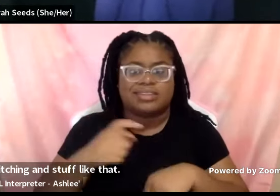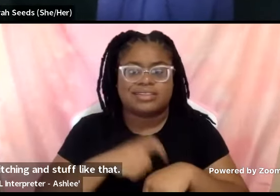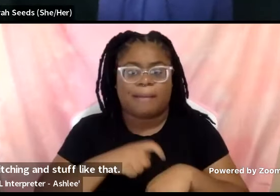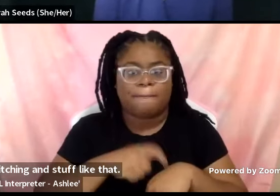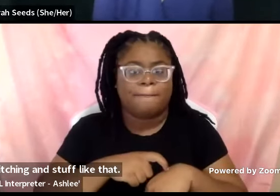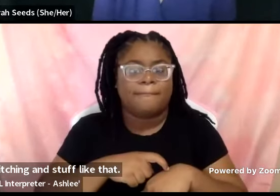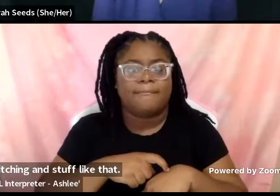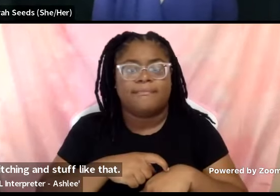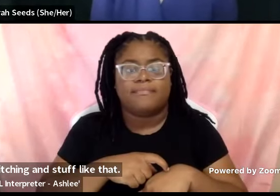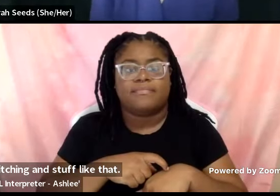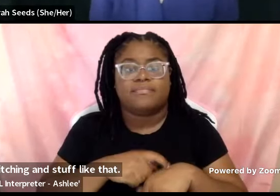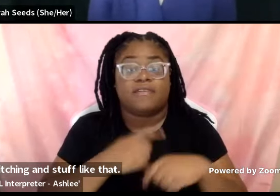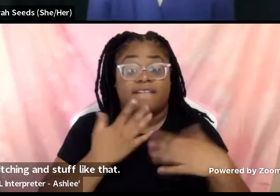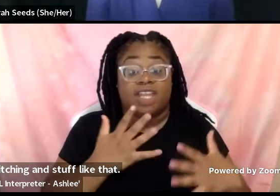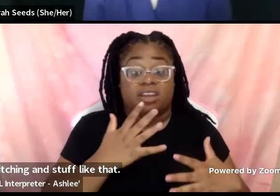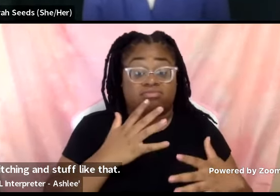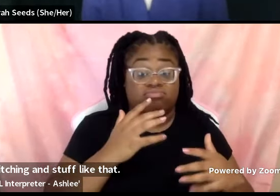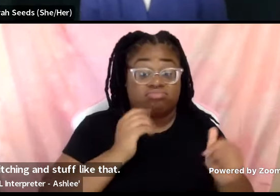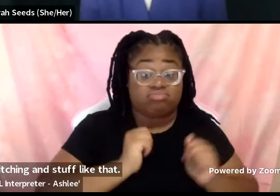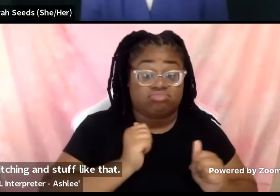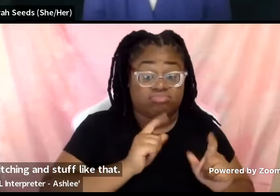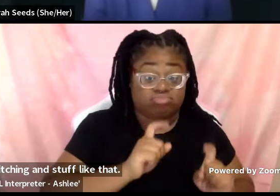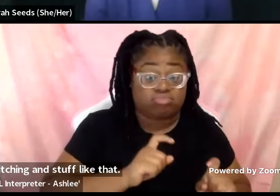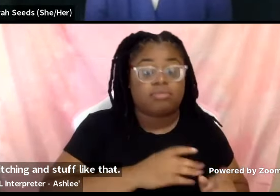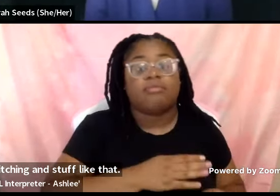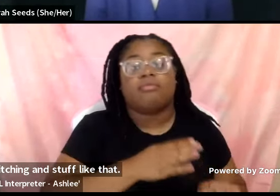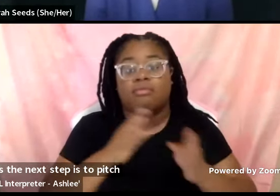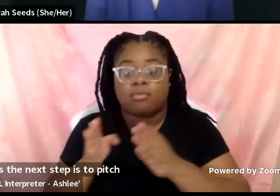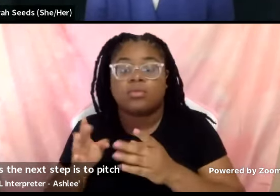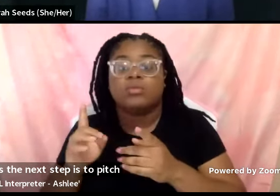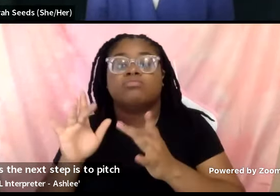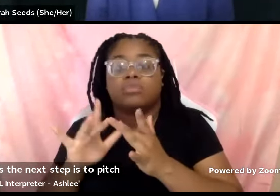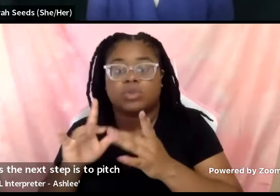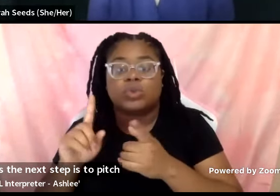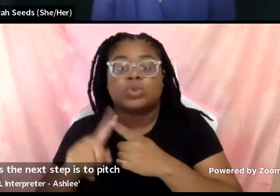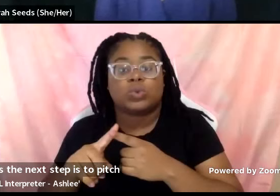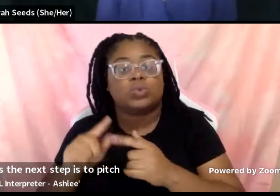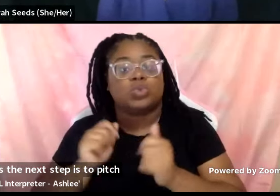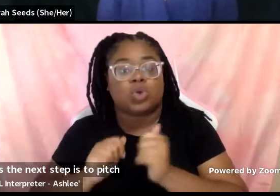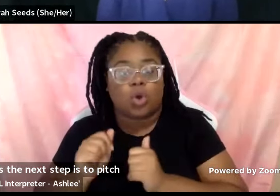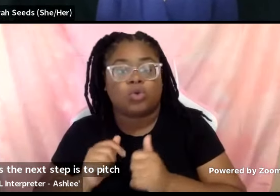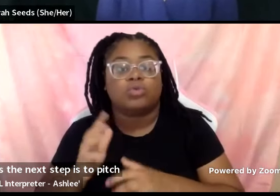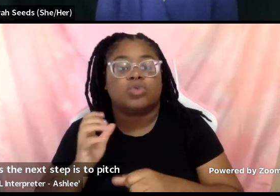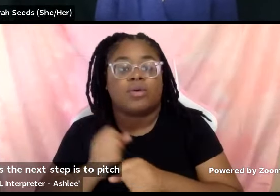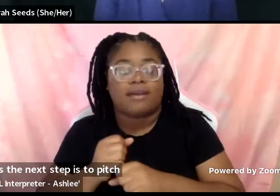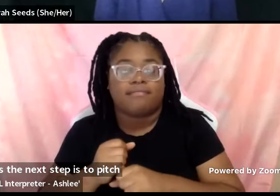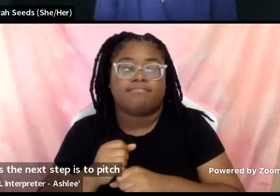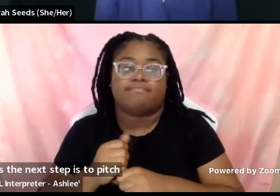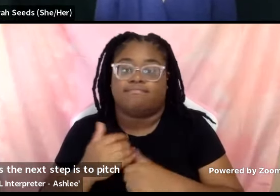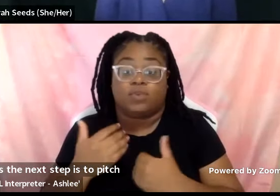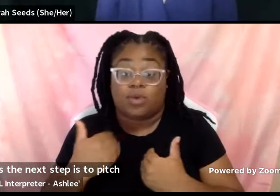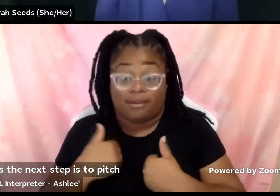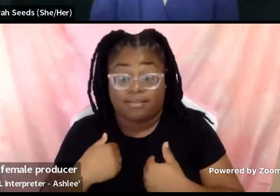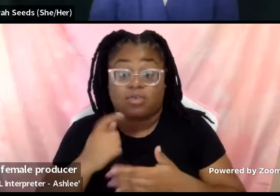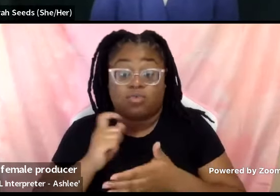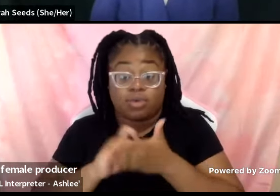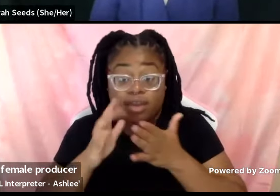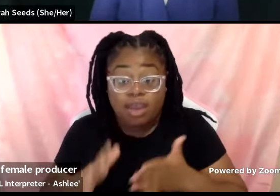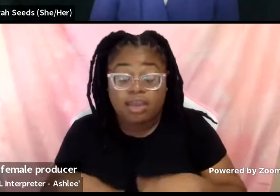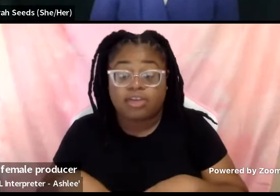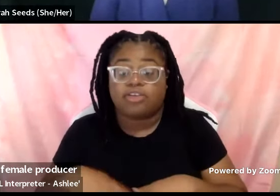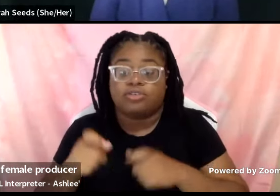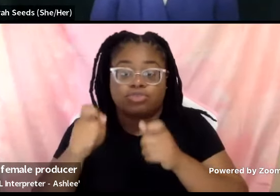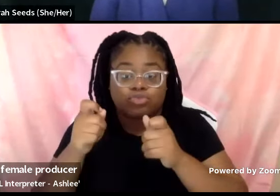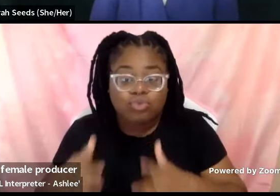networks first. So definitely having a female producer, director, and creator writer got us